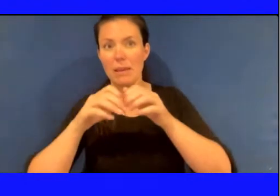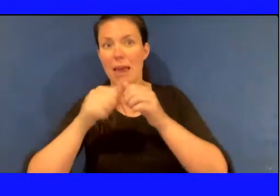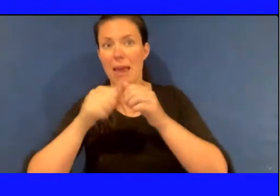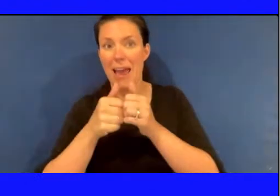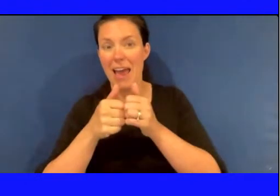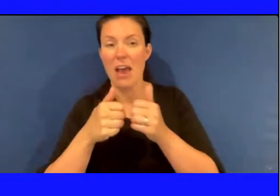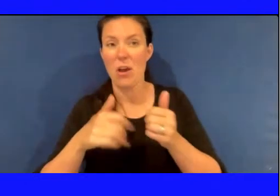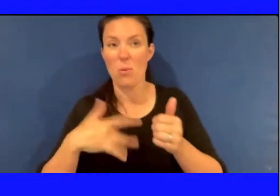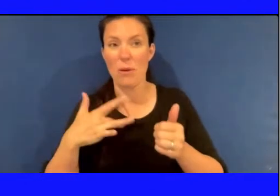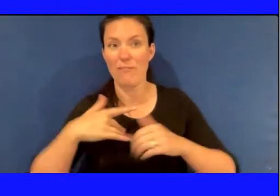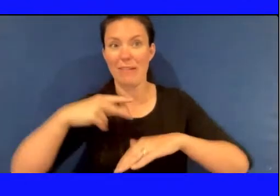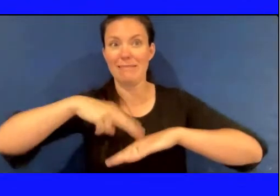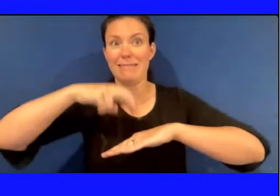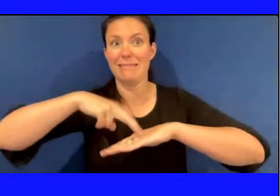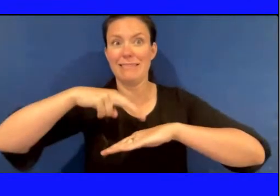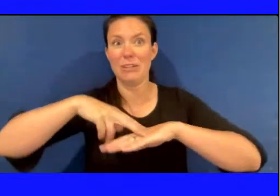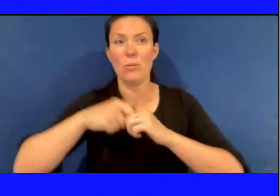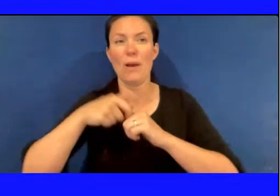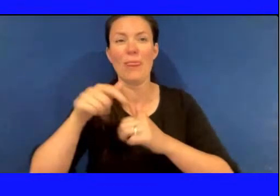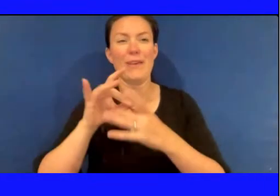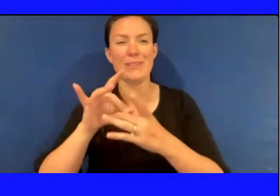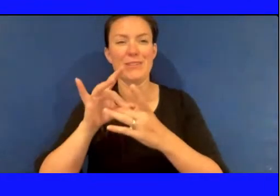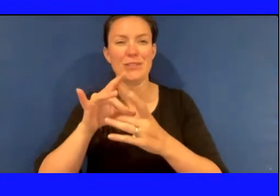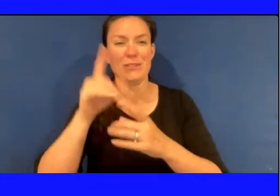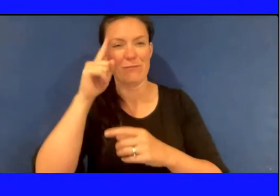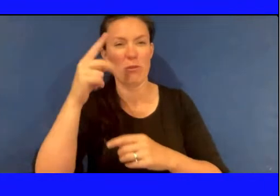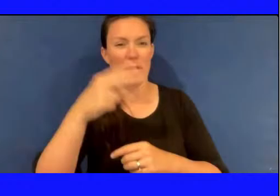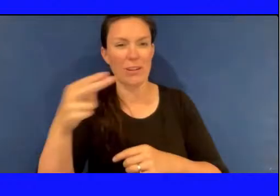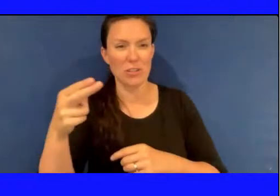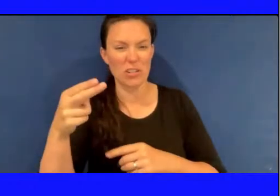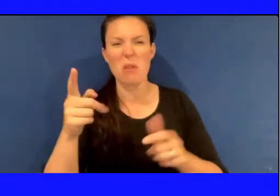excited we are about the relationship with H&H, but just a little bit